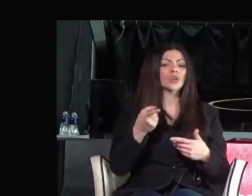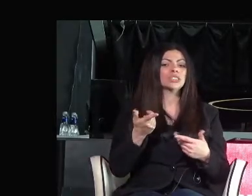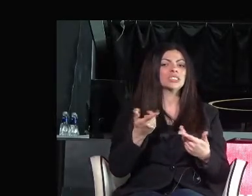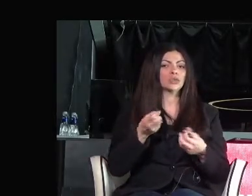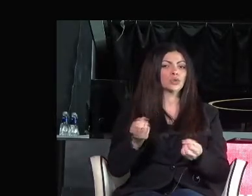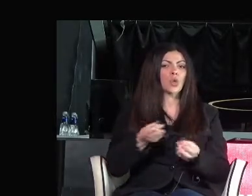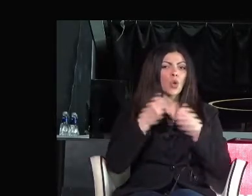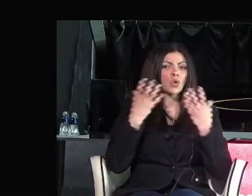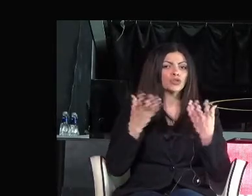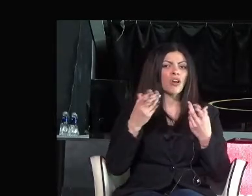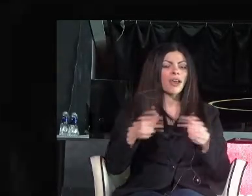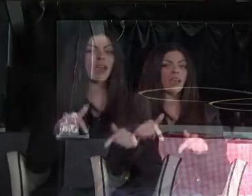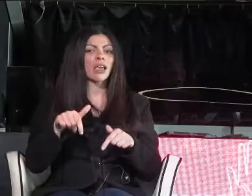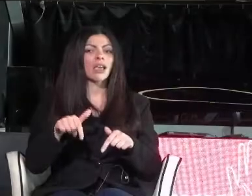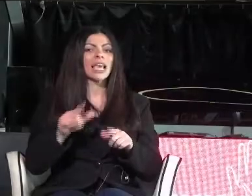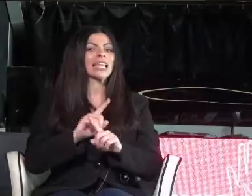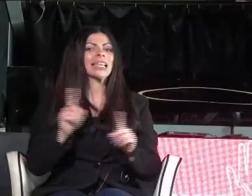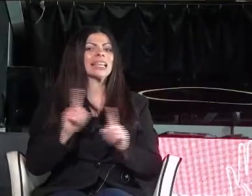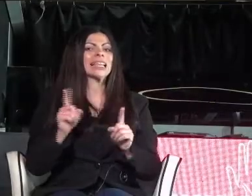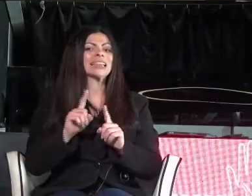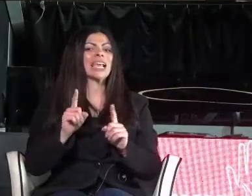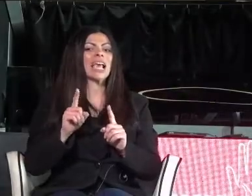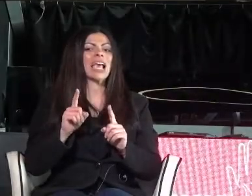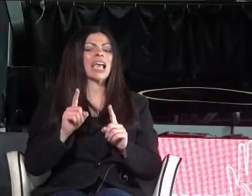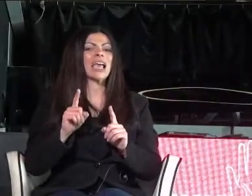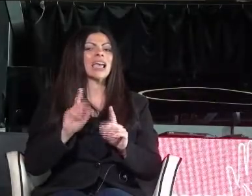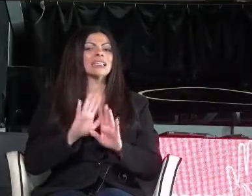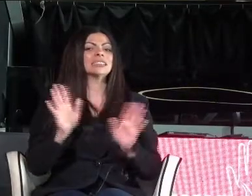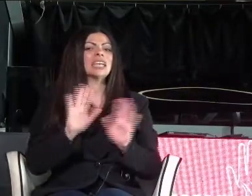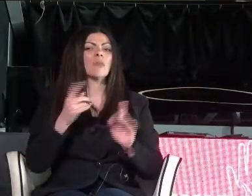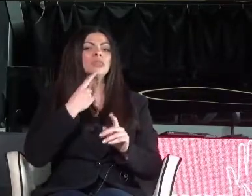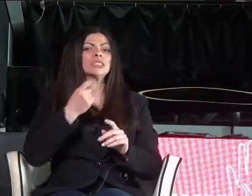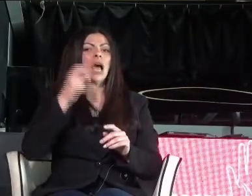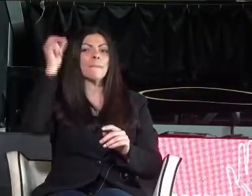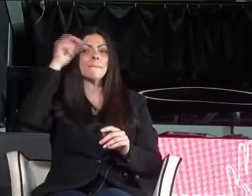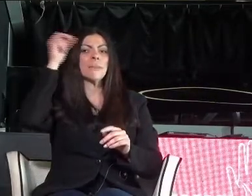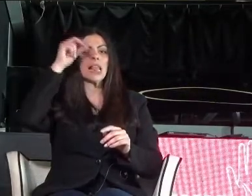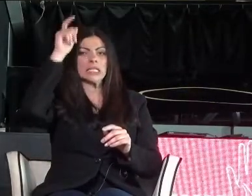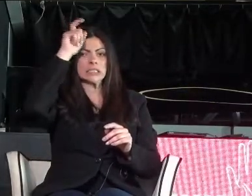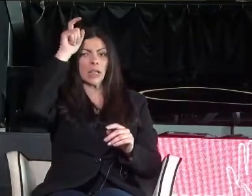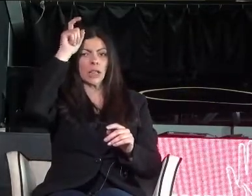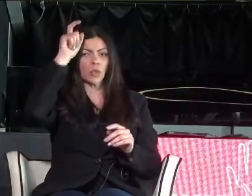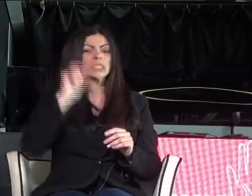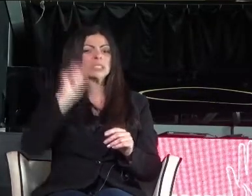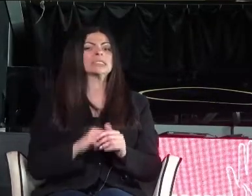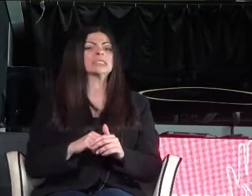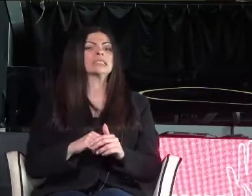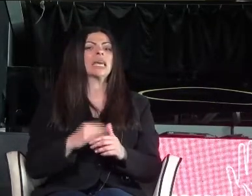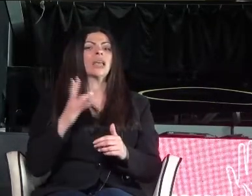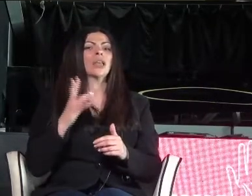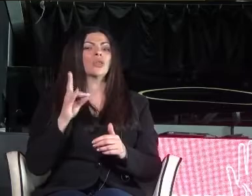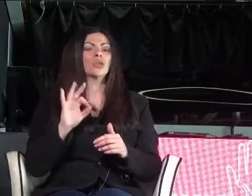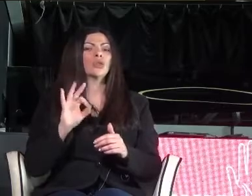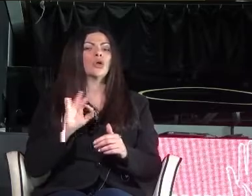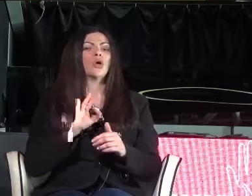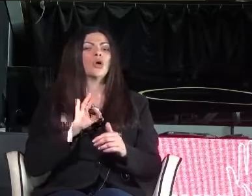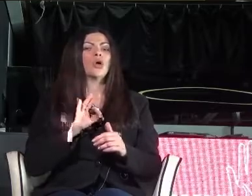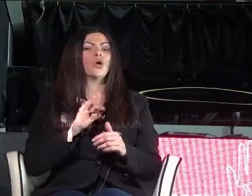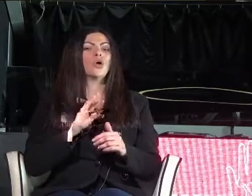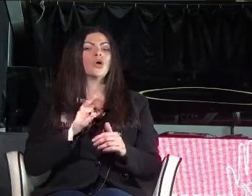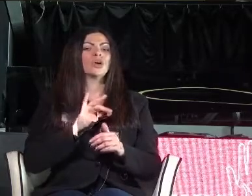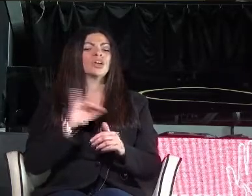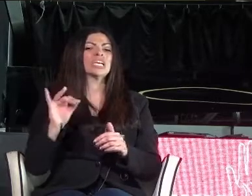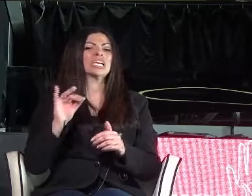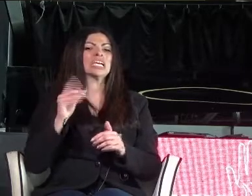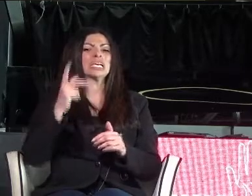Roma community, the Bulgarian Muslim community, the Jews and Armenians in Bulgaria as well. And before I start, I